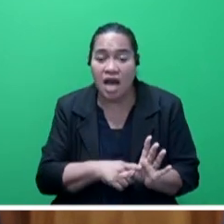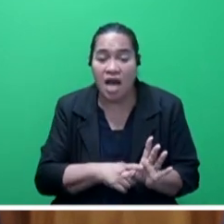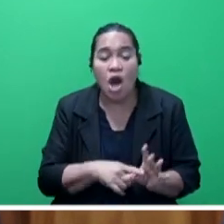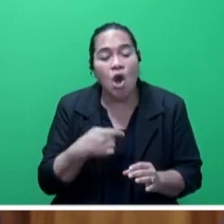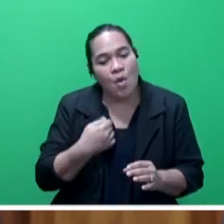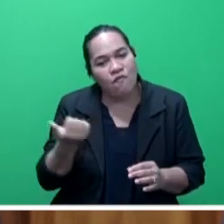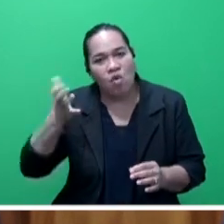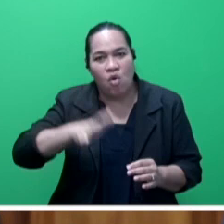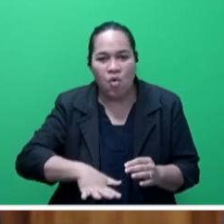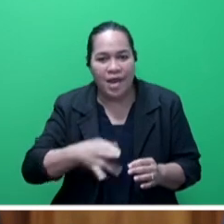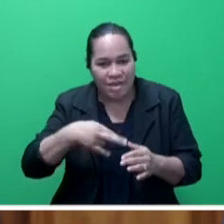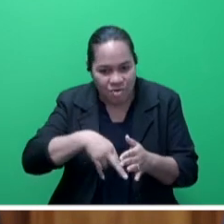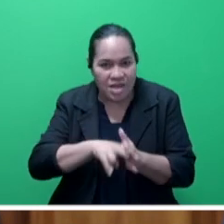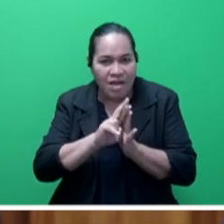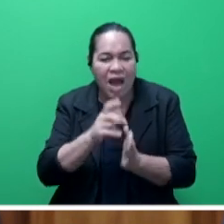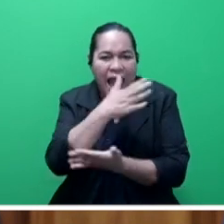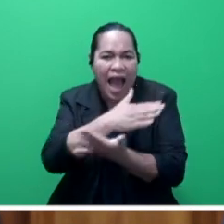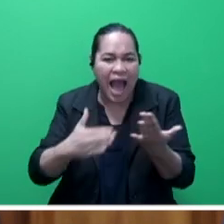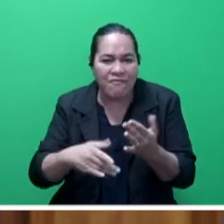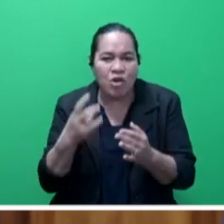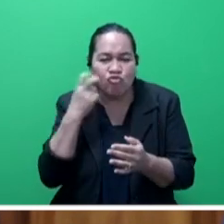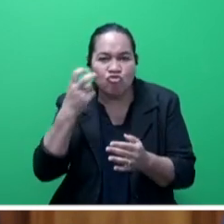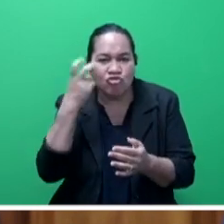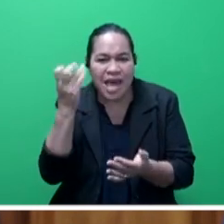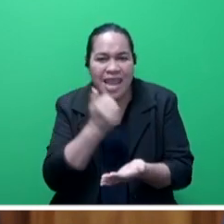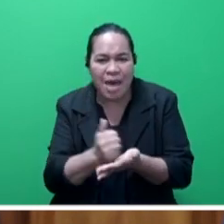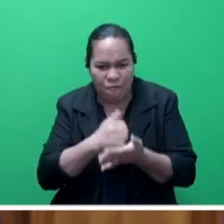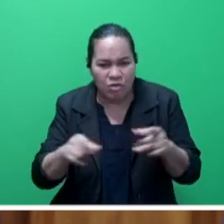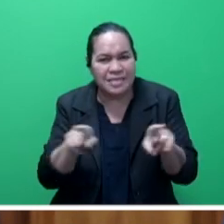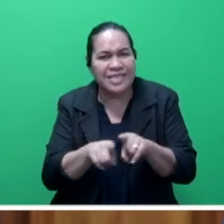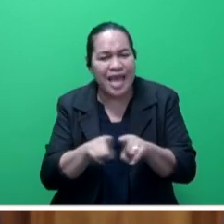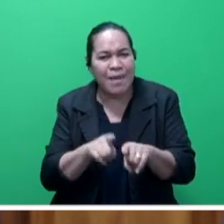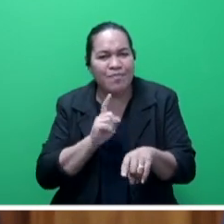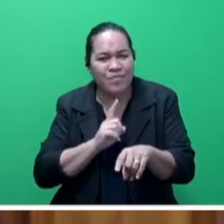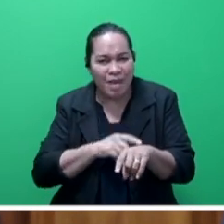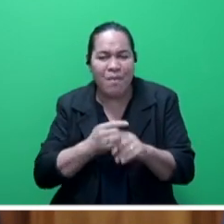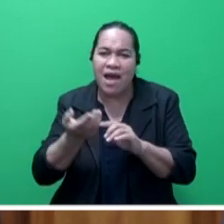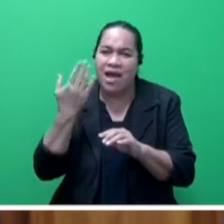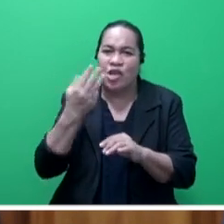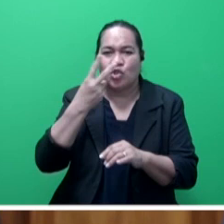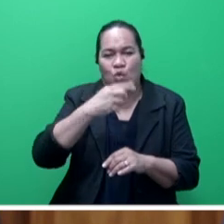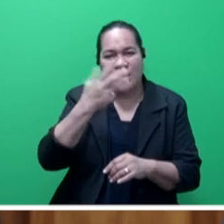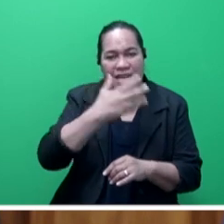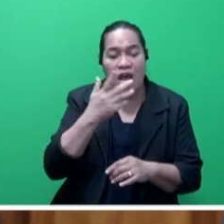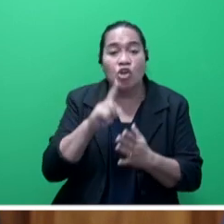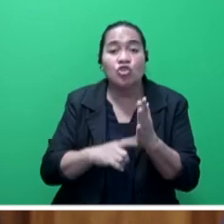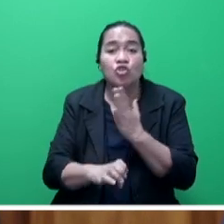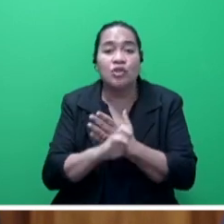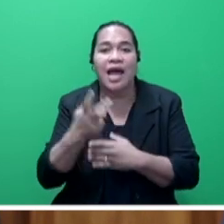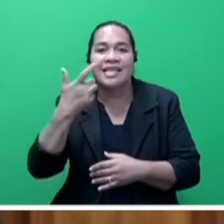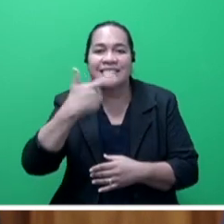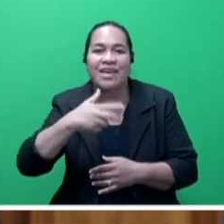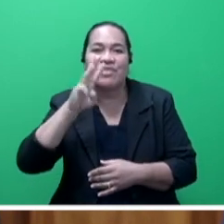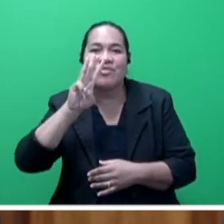we've already recovered over half our tourism numbers for the same period in 2019. June arrivals were 73%